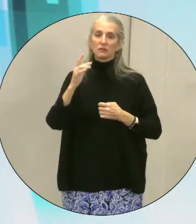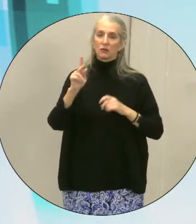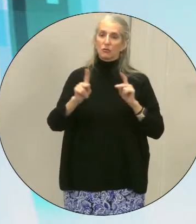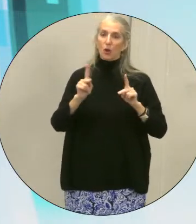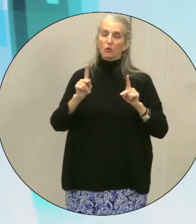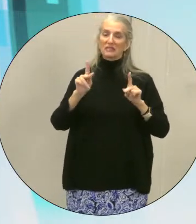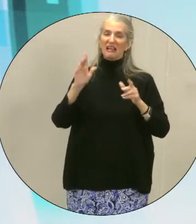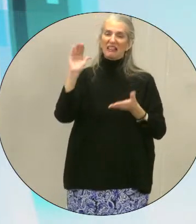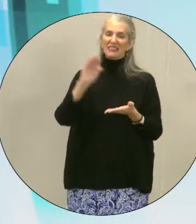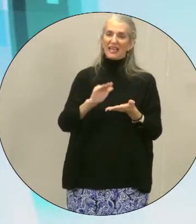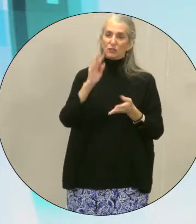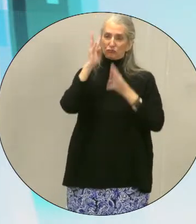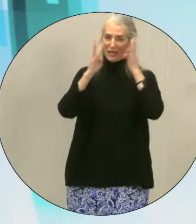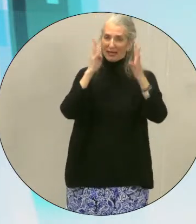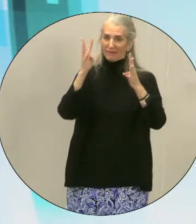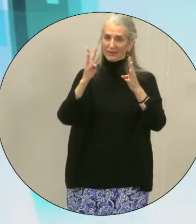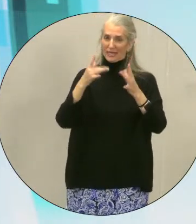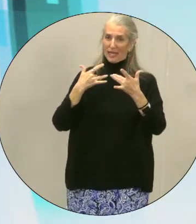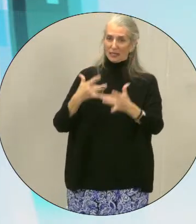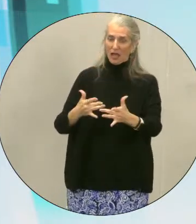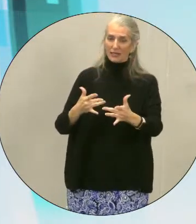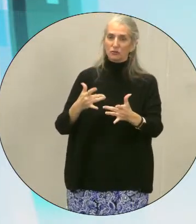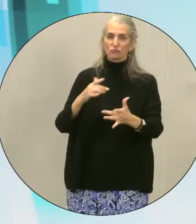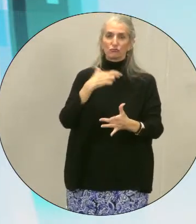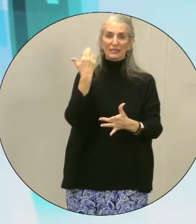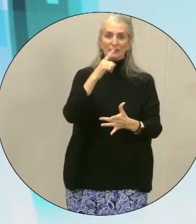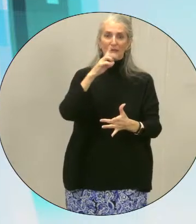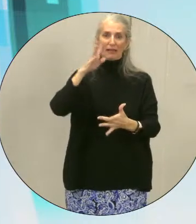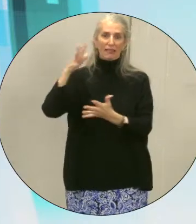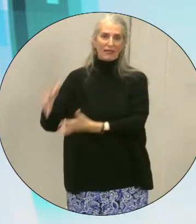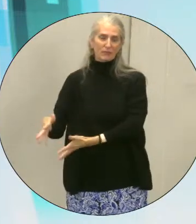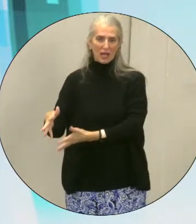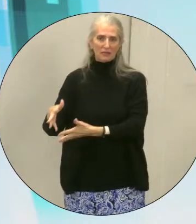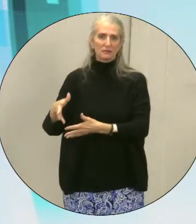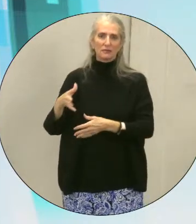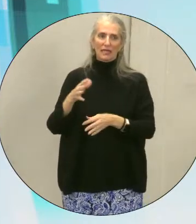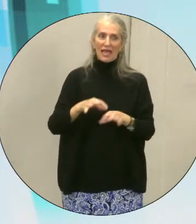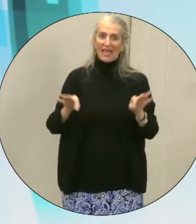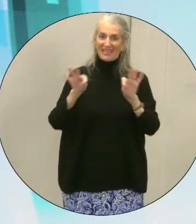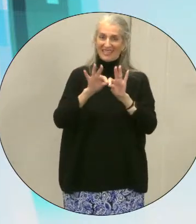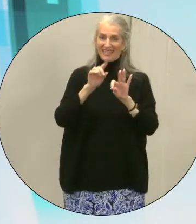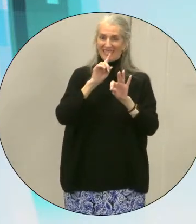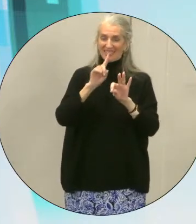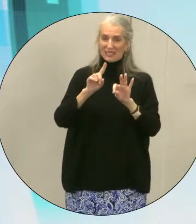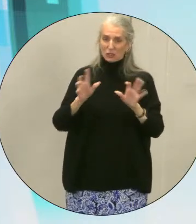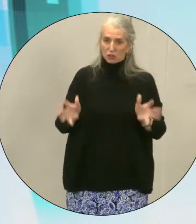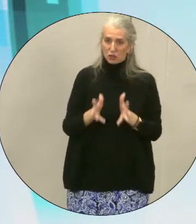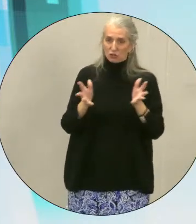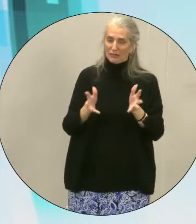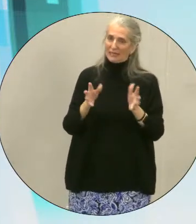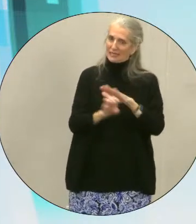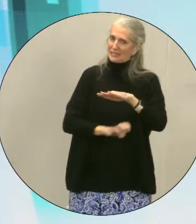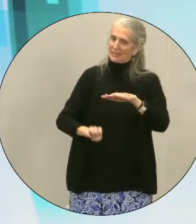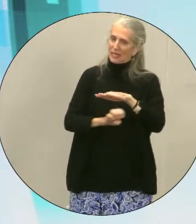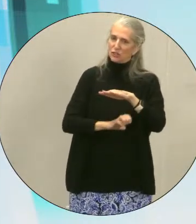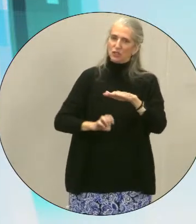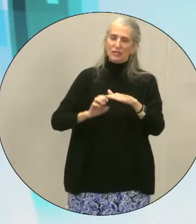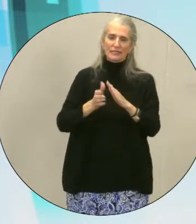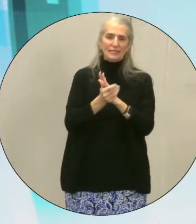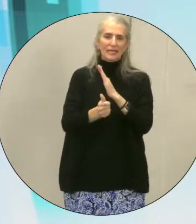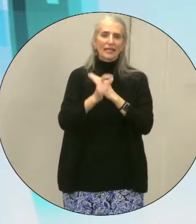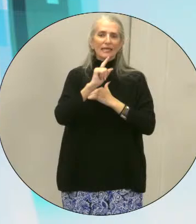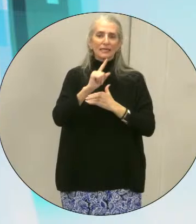inclined risk being left behind. And the key to nurturing this essential skill is having a